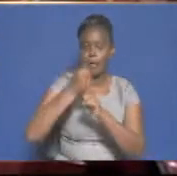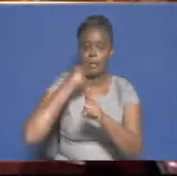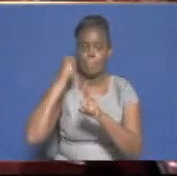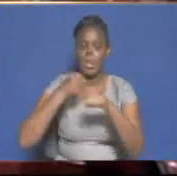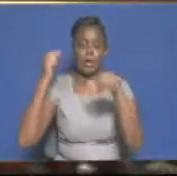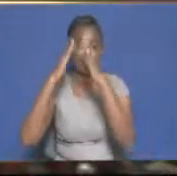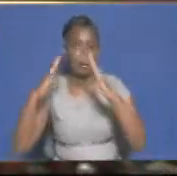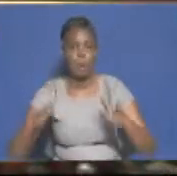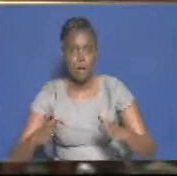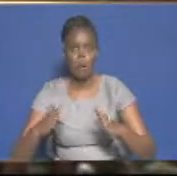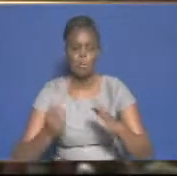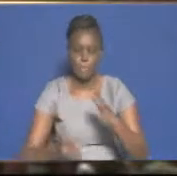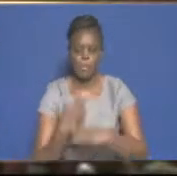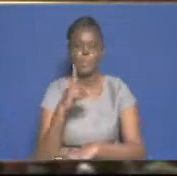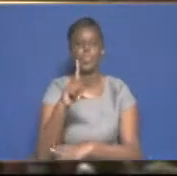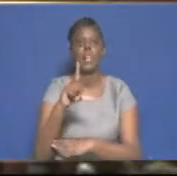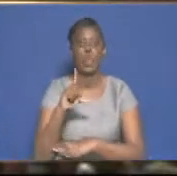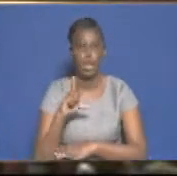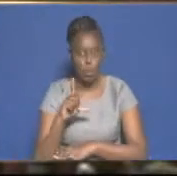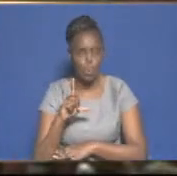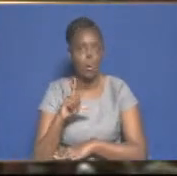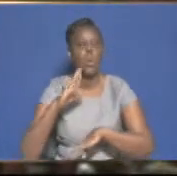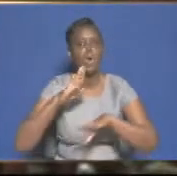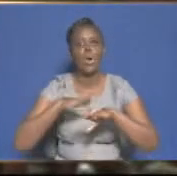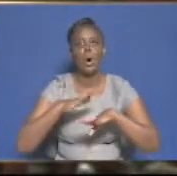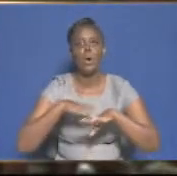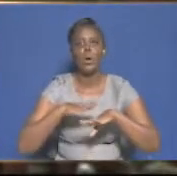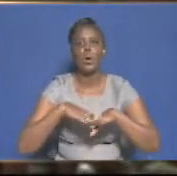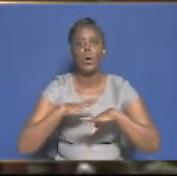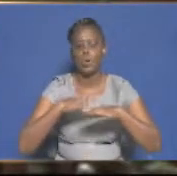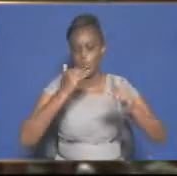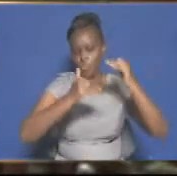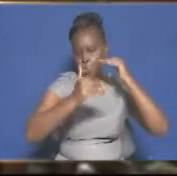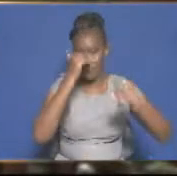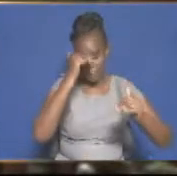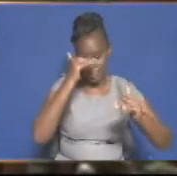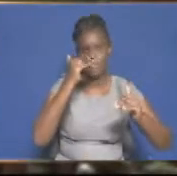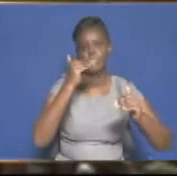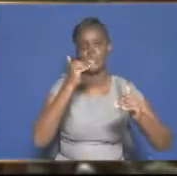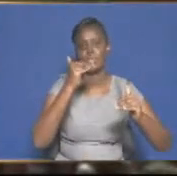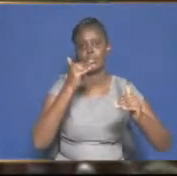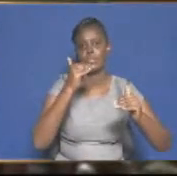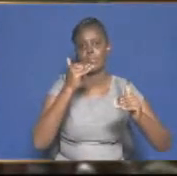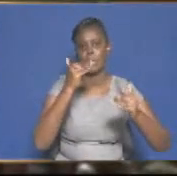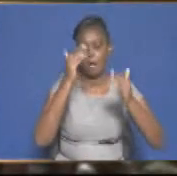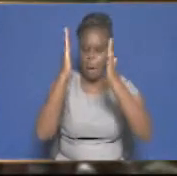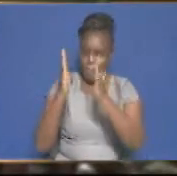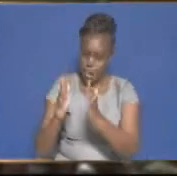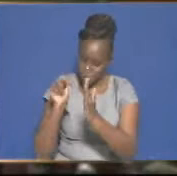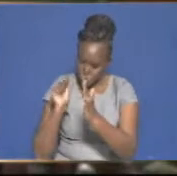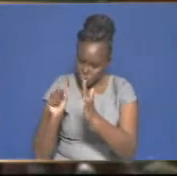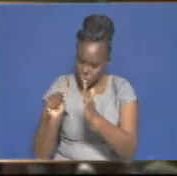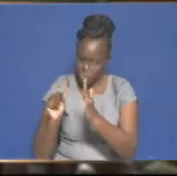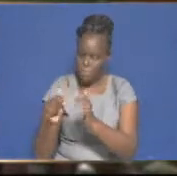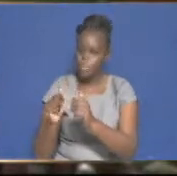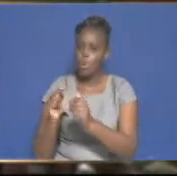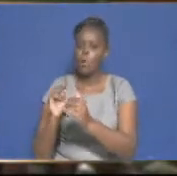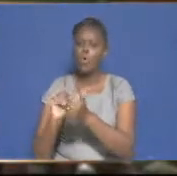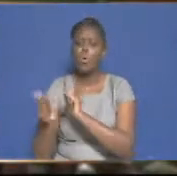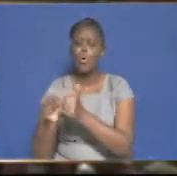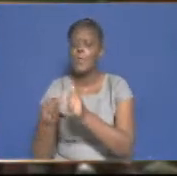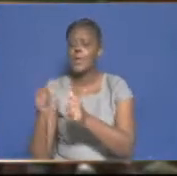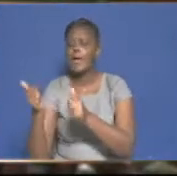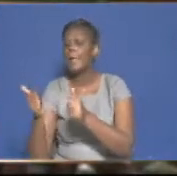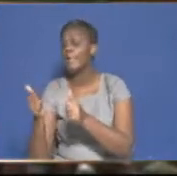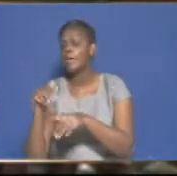House legislates on the qualifications for somebody to contest any position.